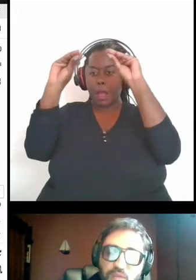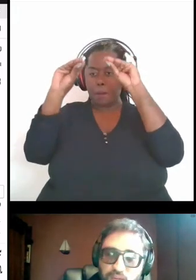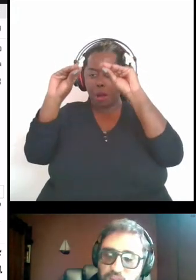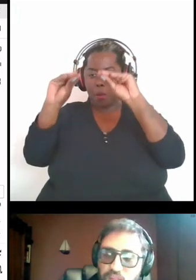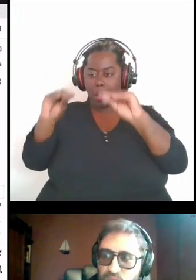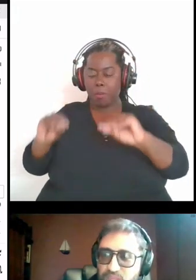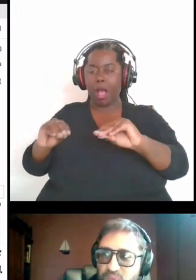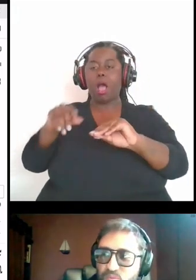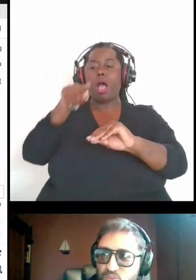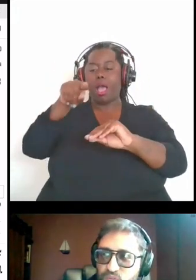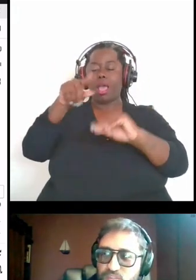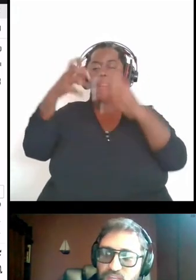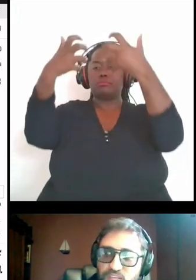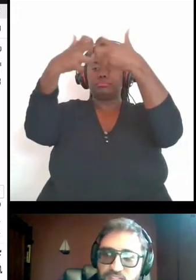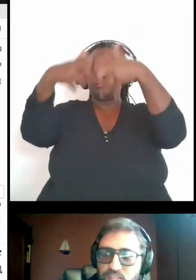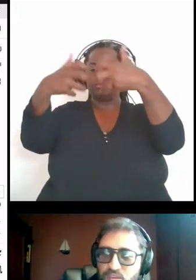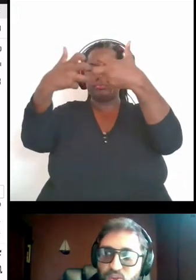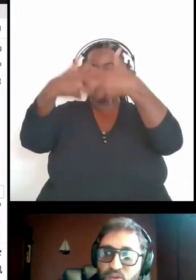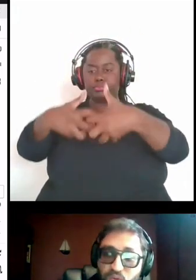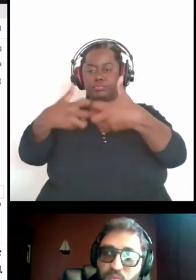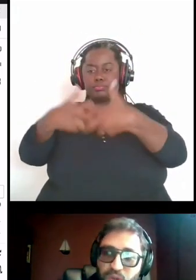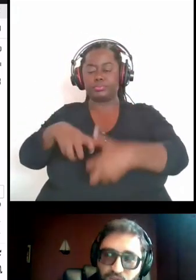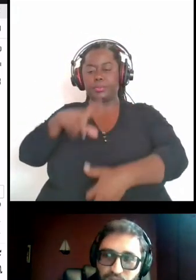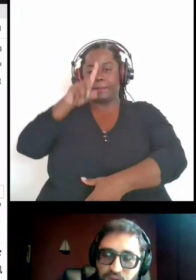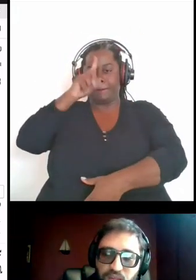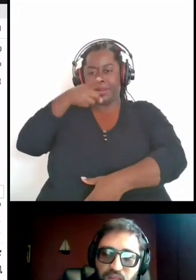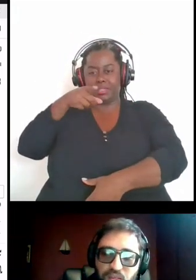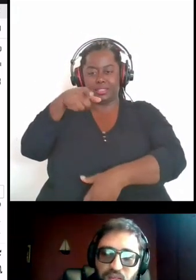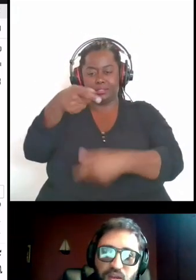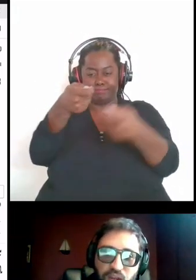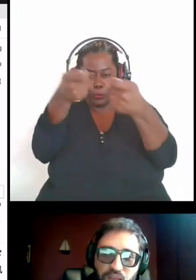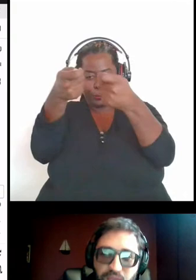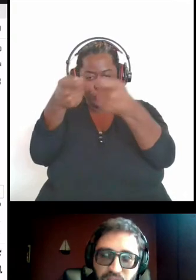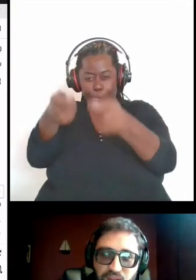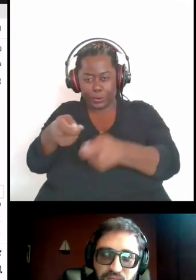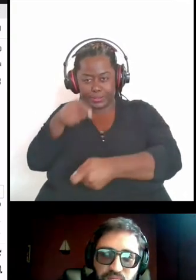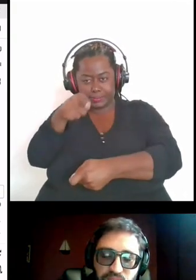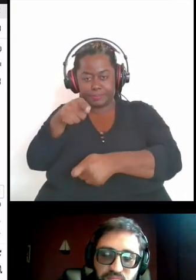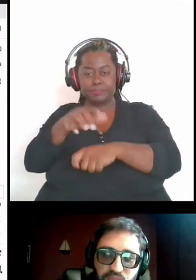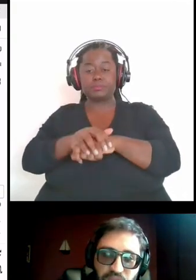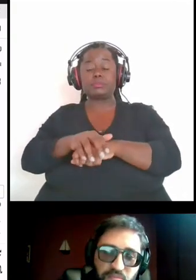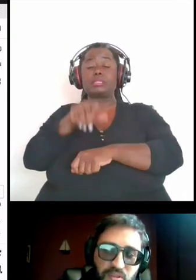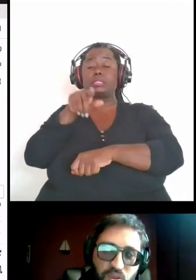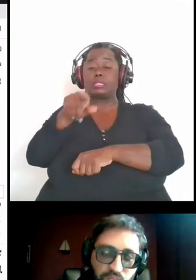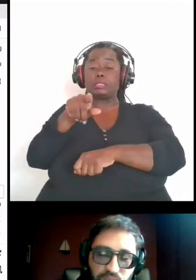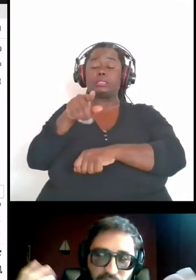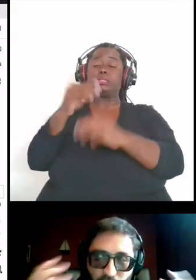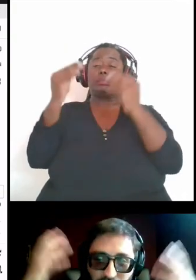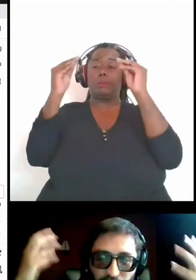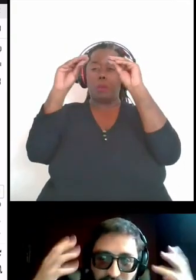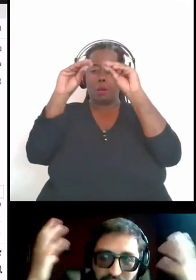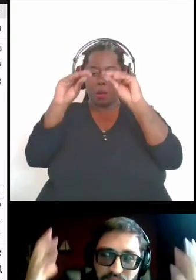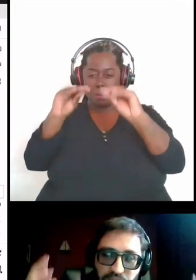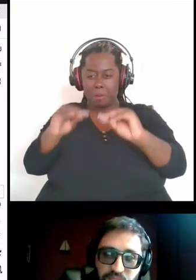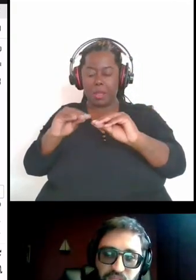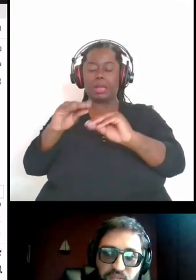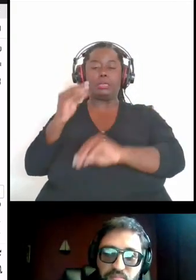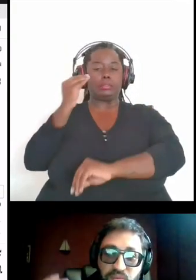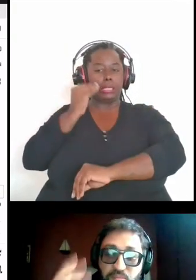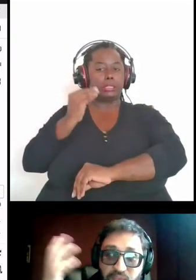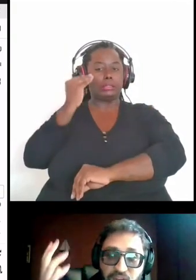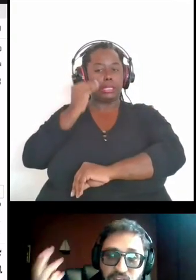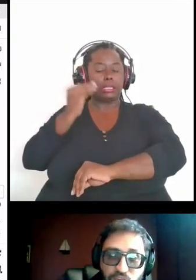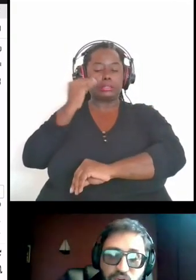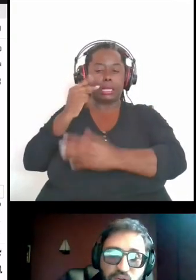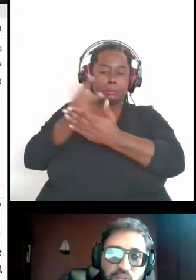they work like switches like keys to activate an action after a lot of